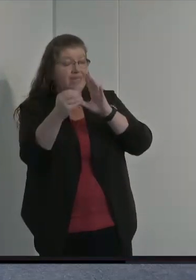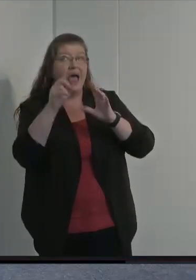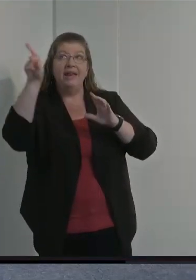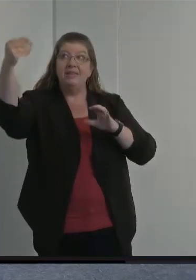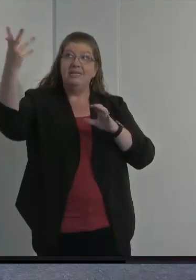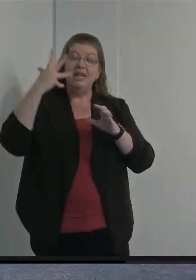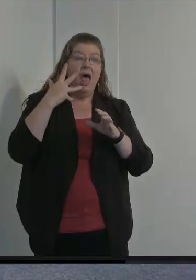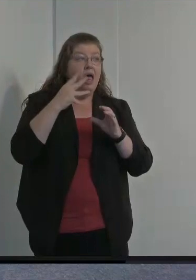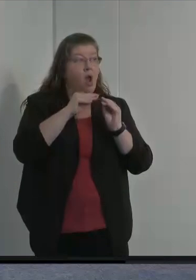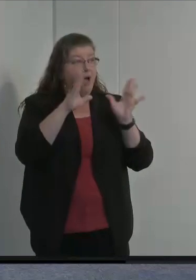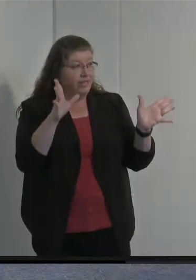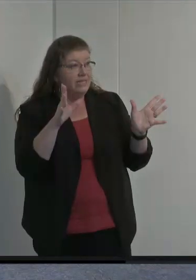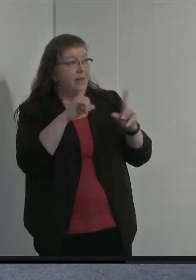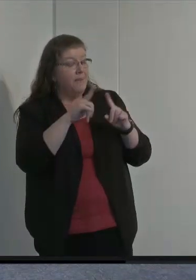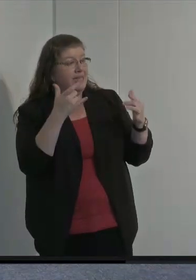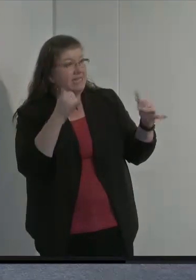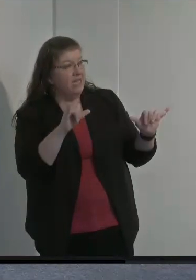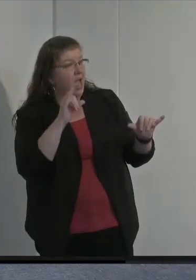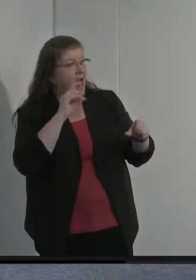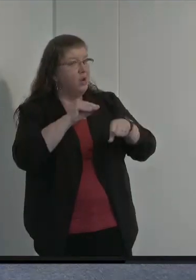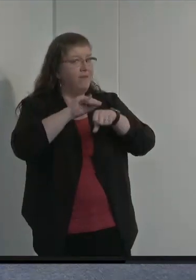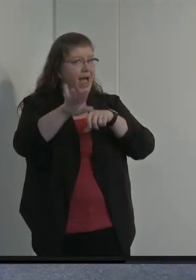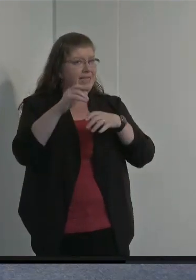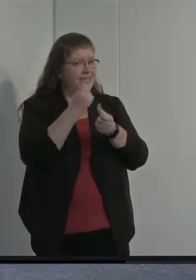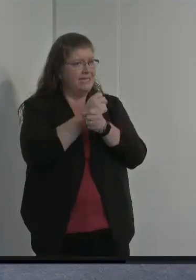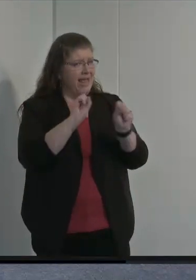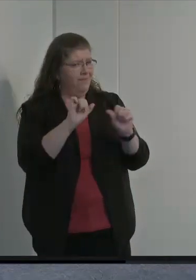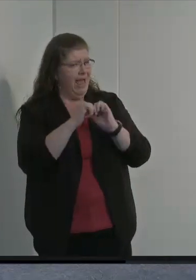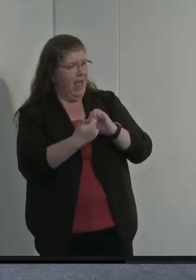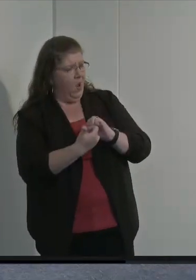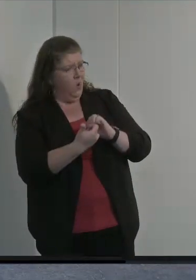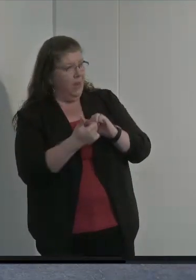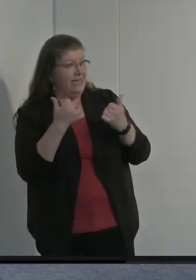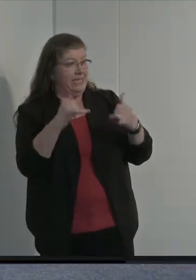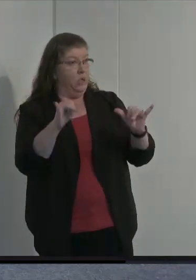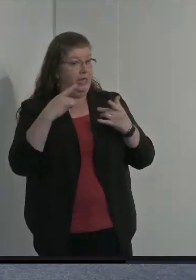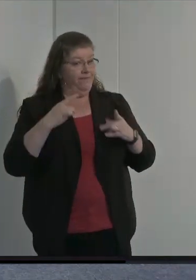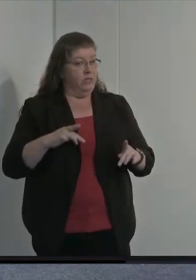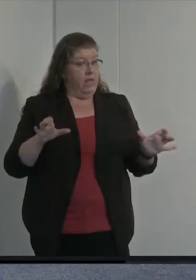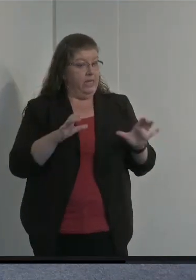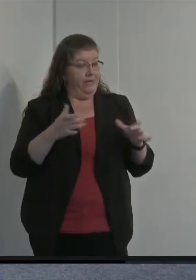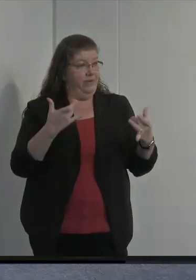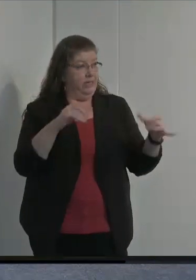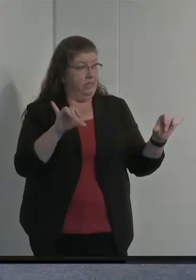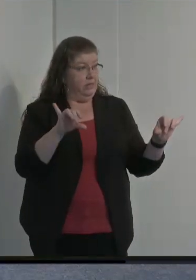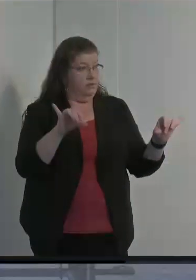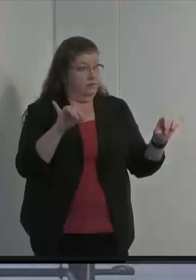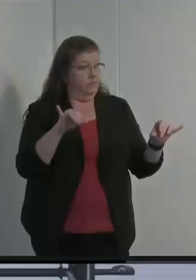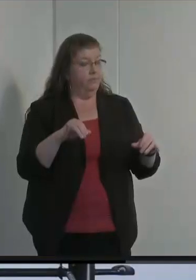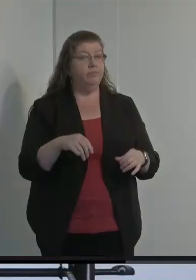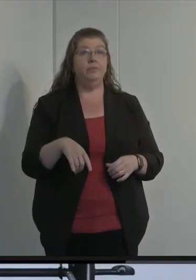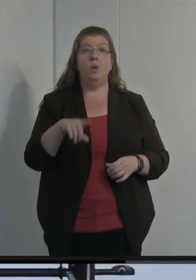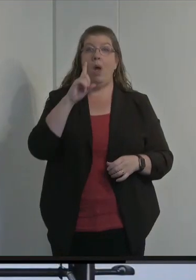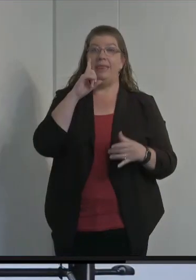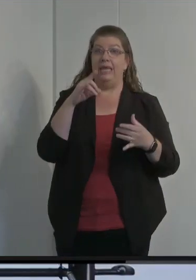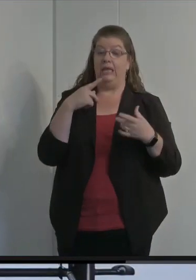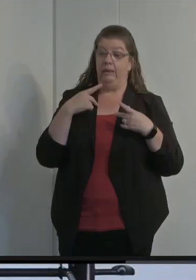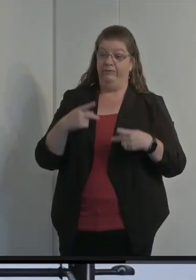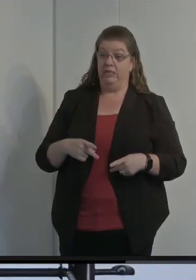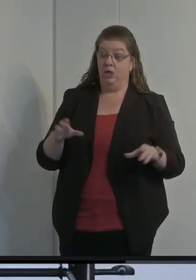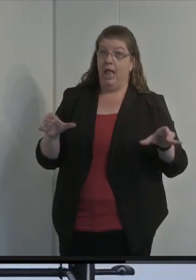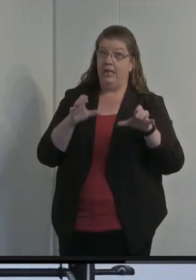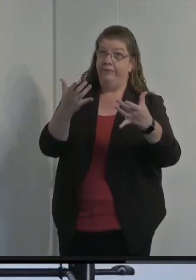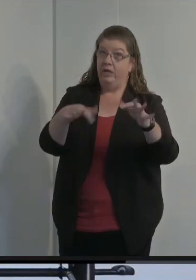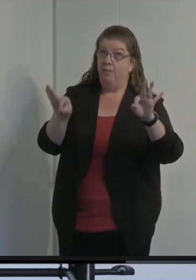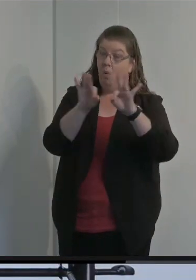sun, obviously, but what's your advice for how they can safely do that and still get their physical activity? Well, I think it's very important to get physical activity,